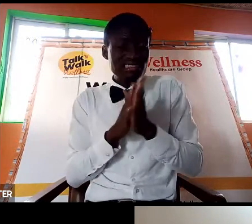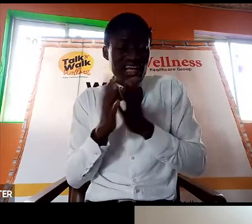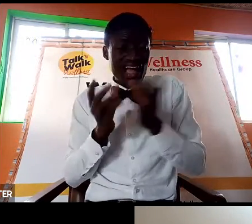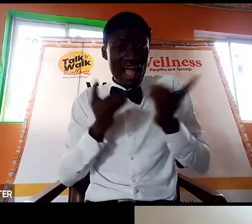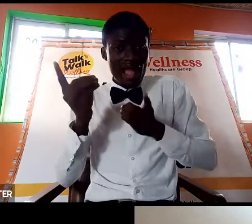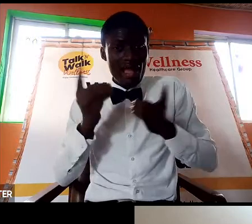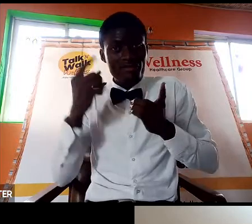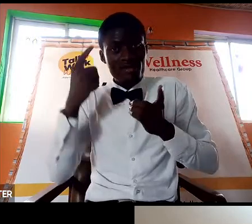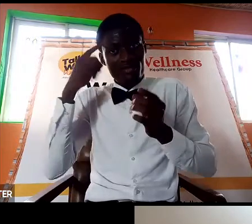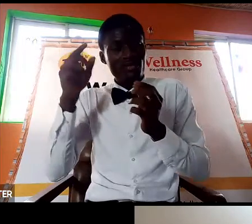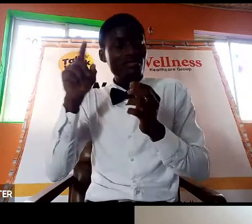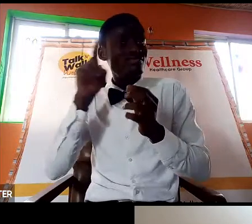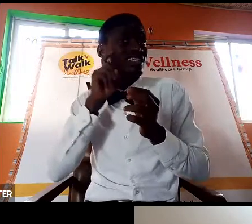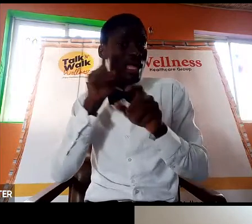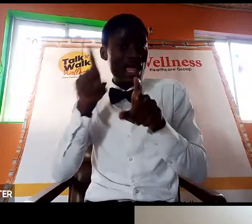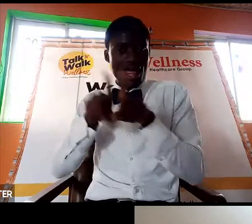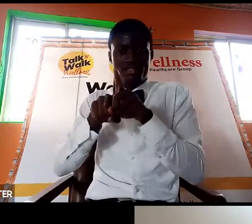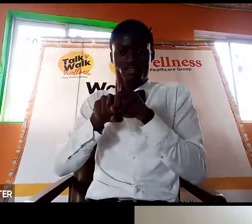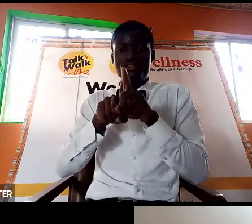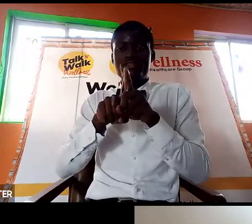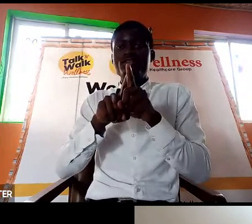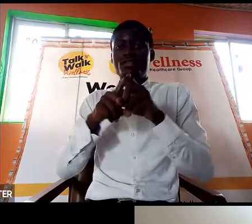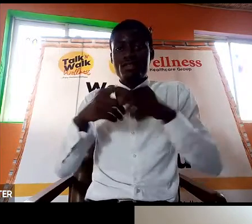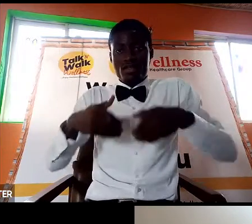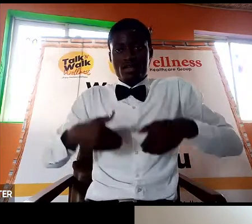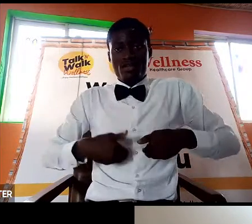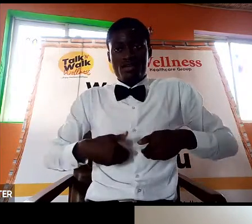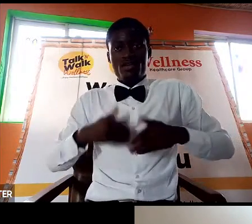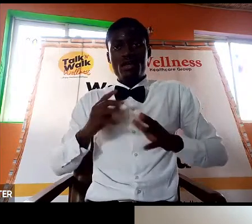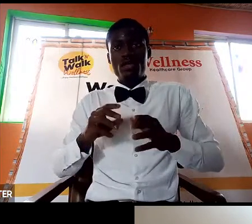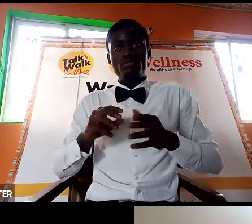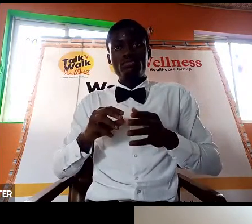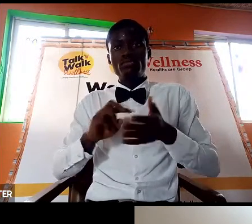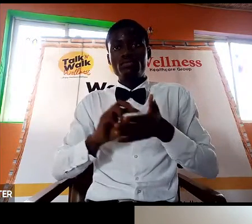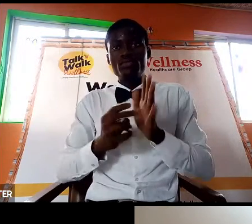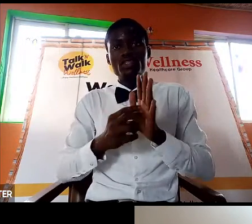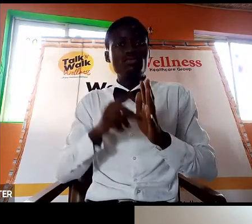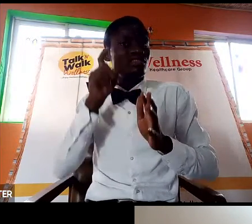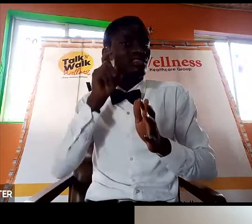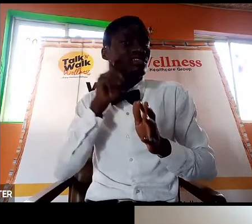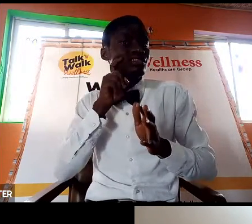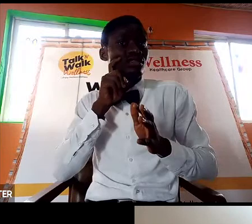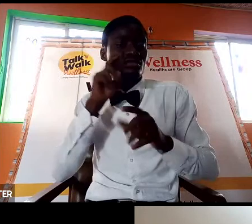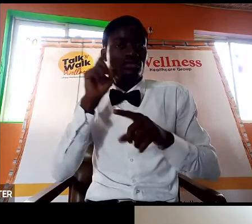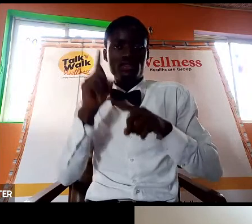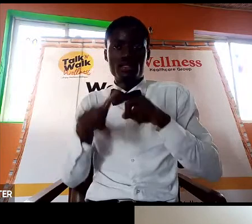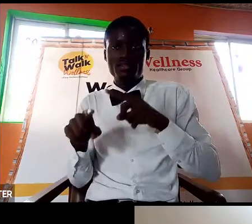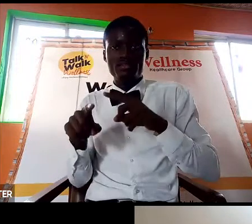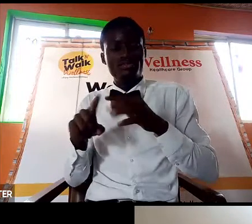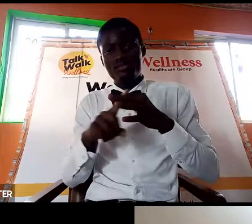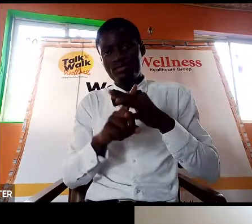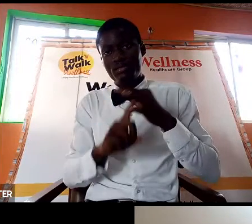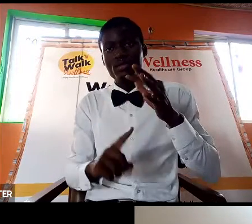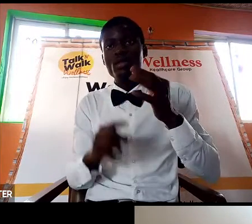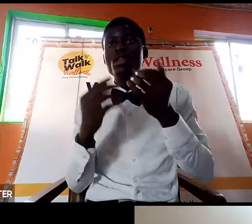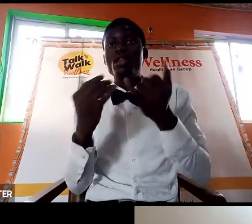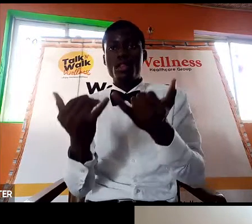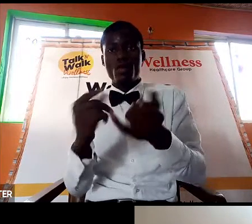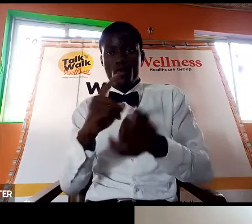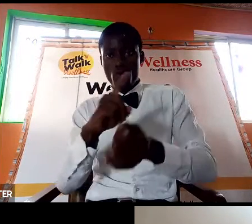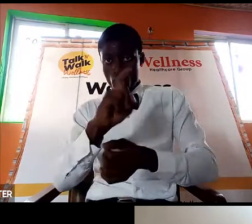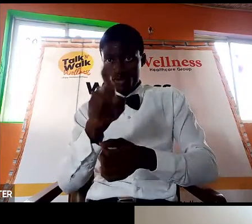sexual drive will just disappear just like that. Thank you, Dr. Tolu. So how often should couple have sex? I remember that last